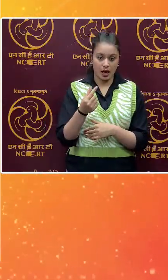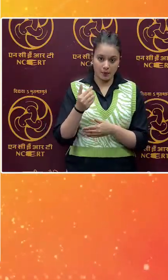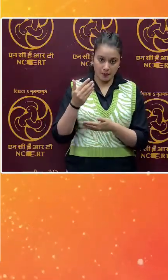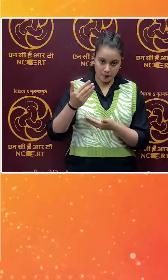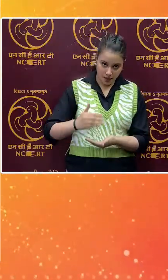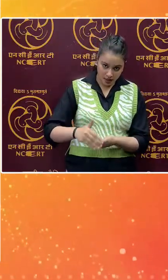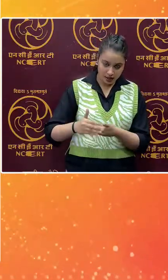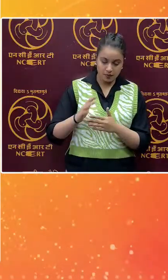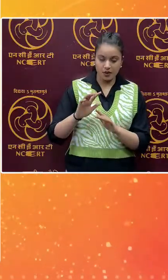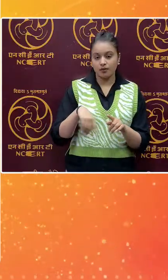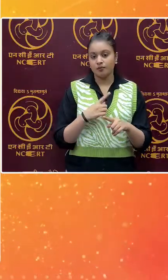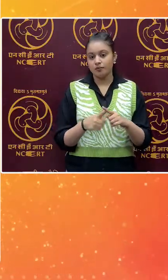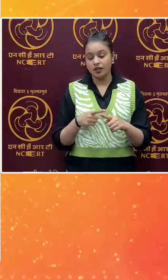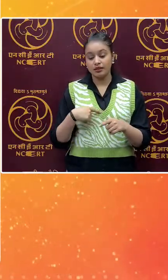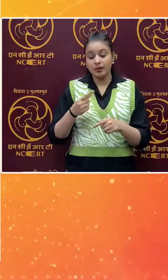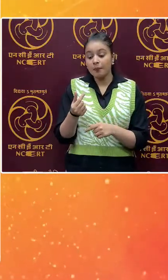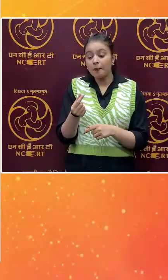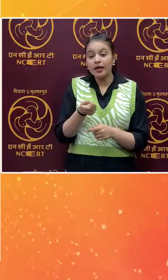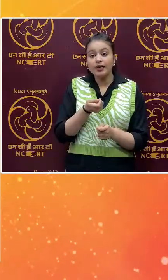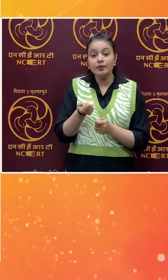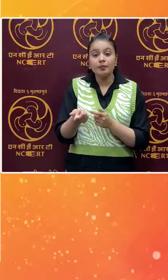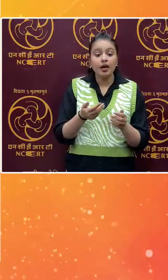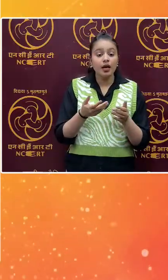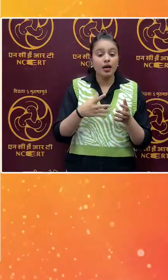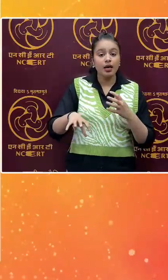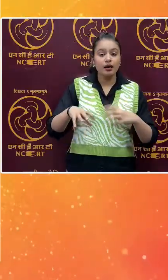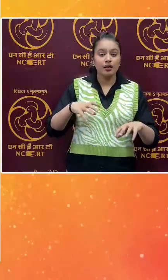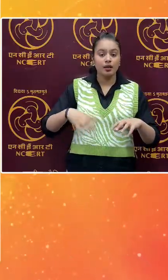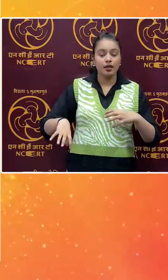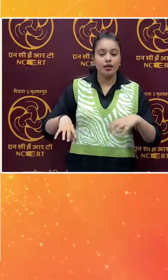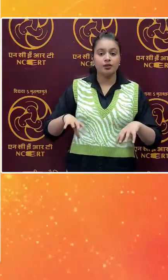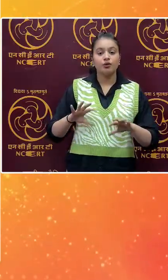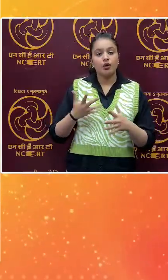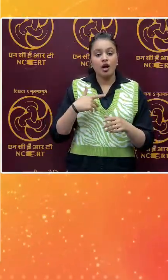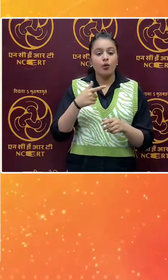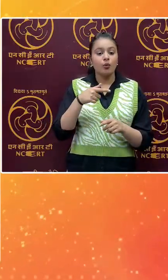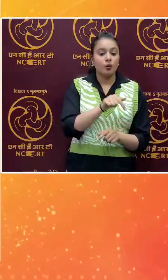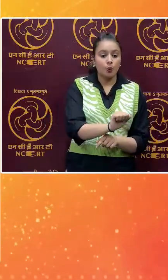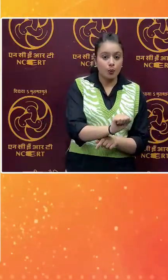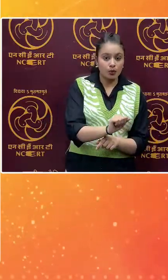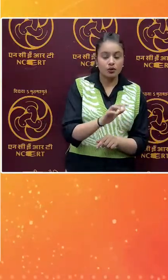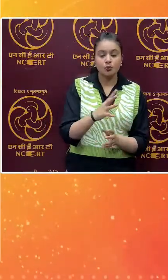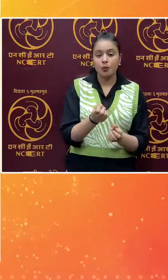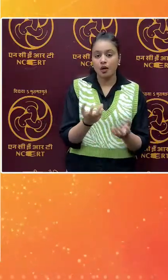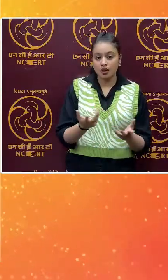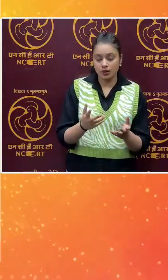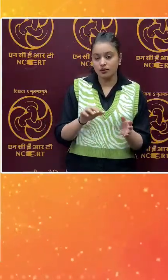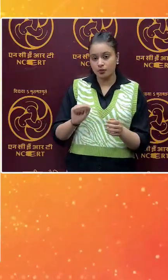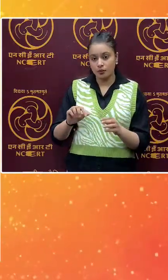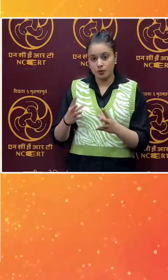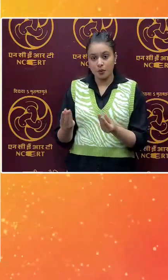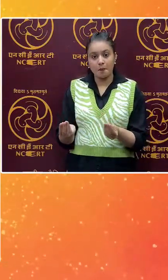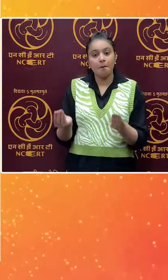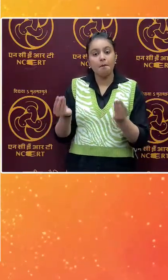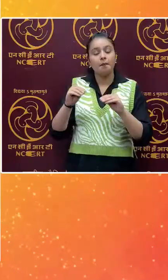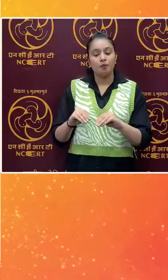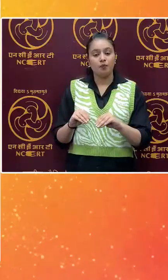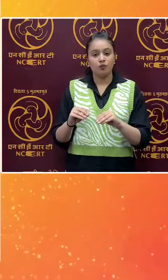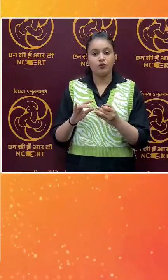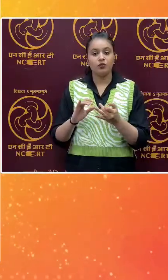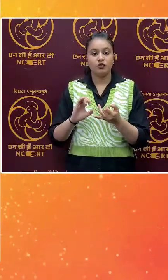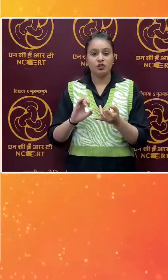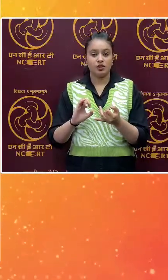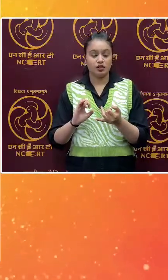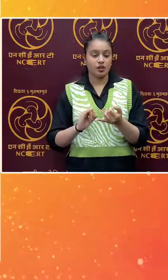and how this money should be fractured into which domain, more into